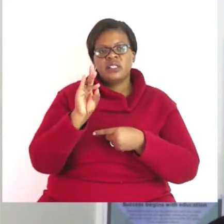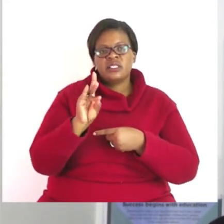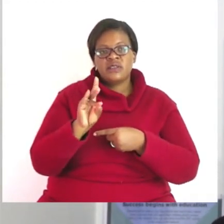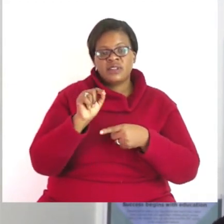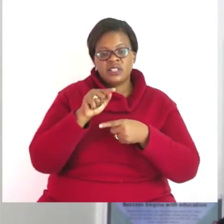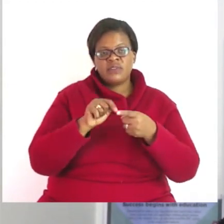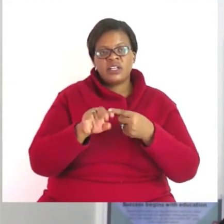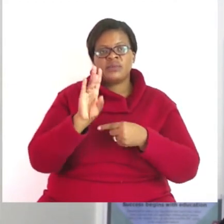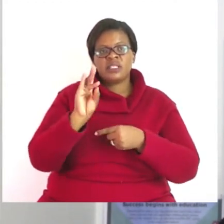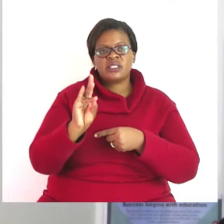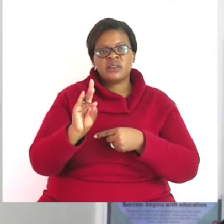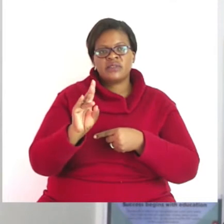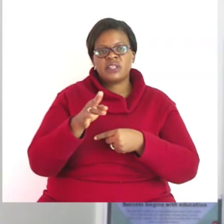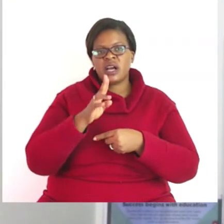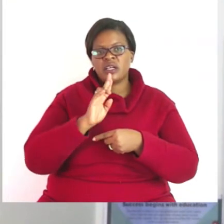7